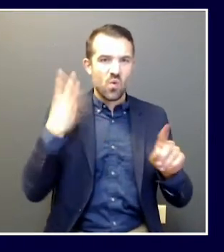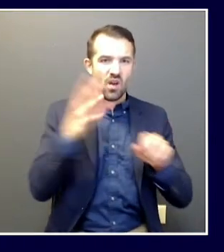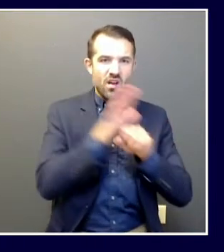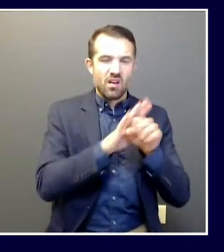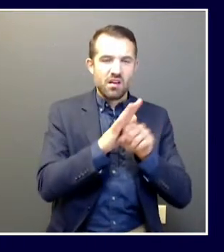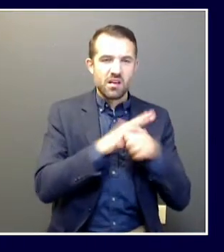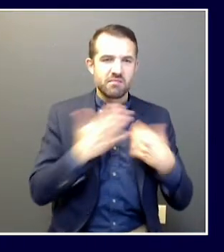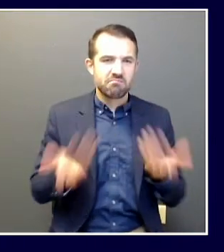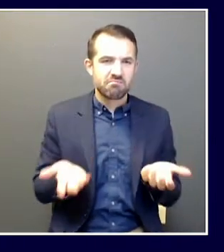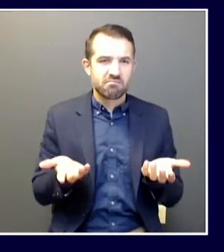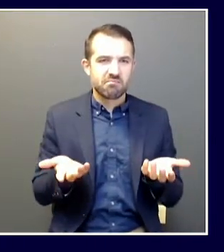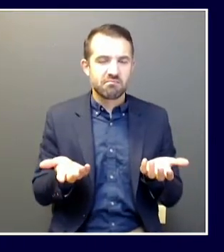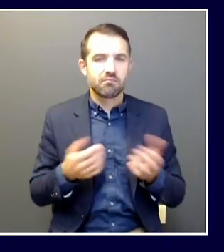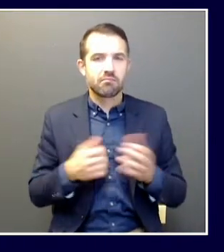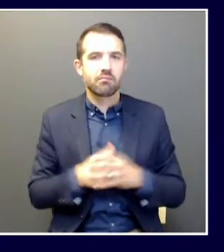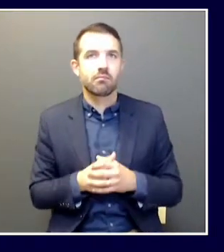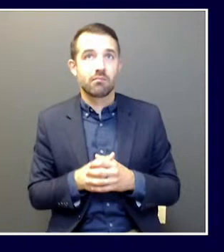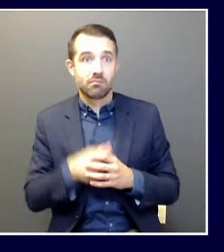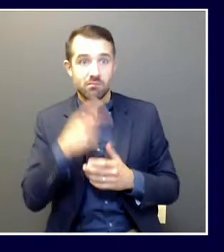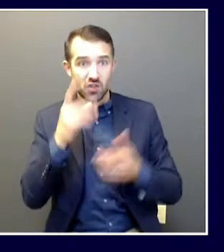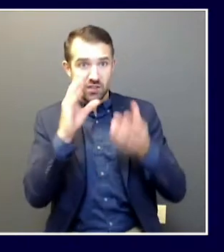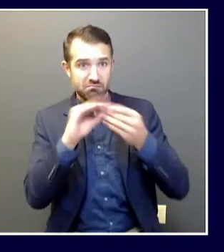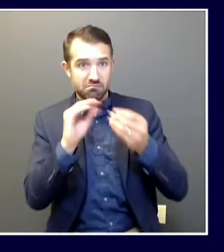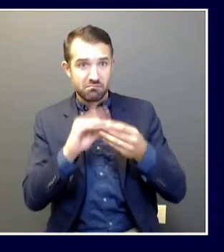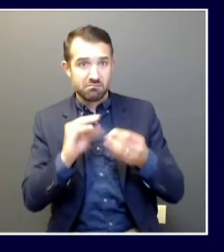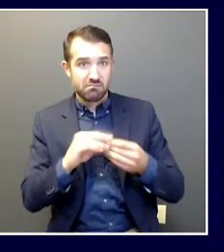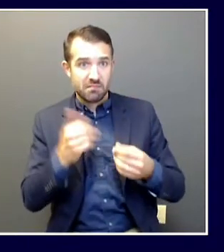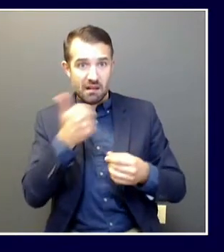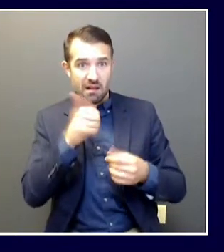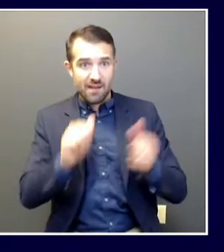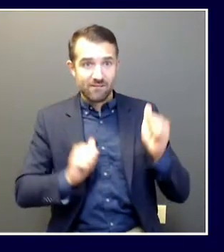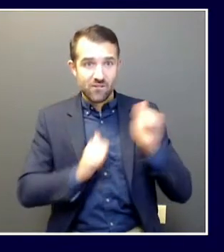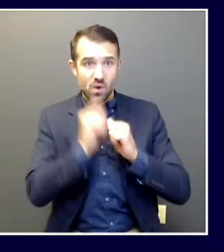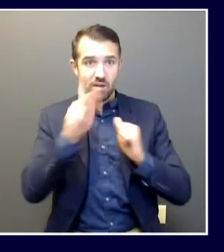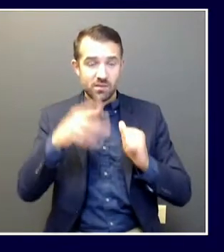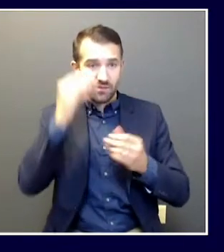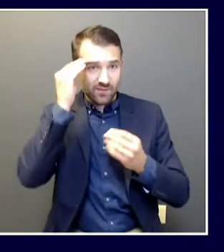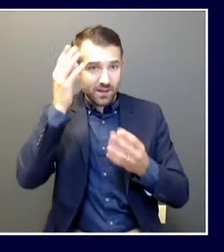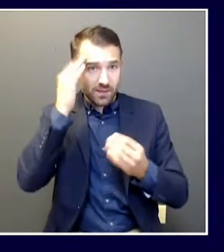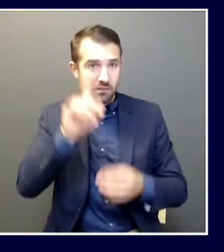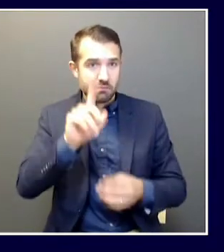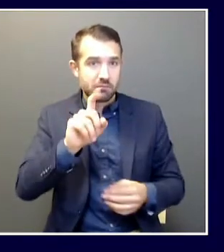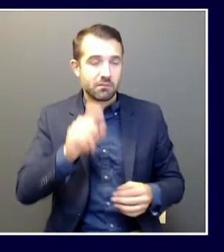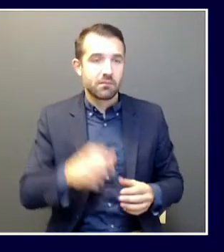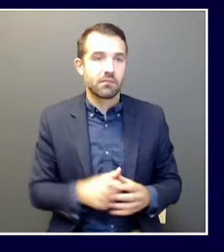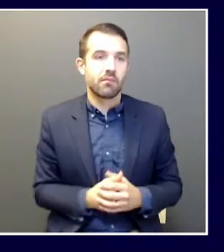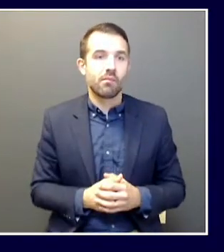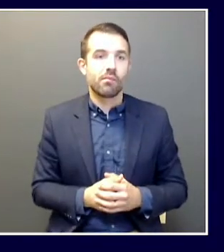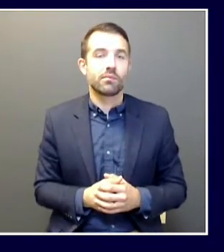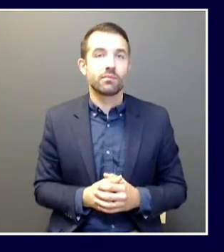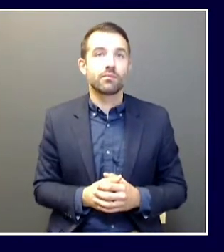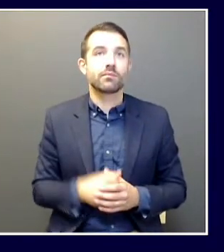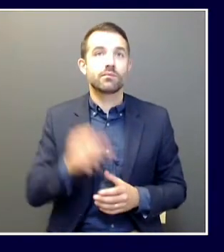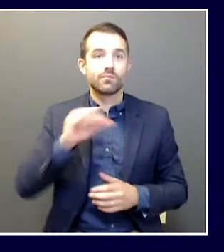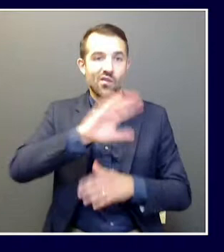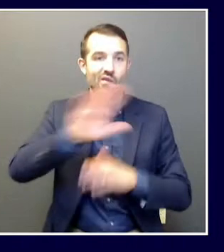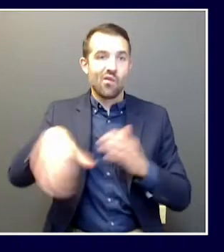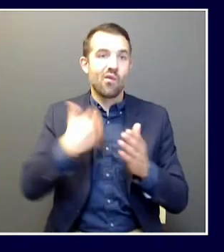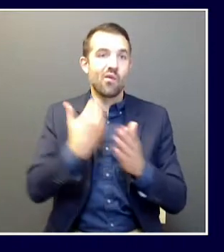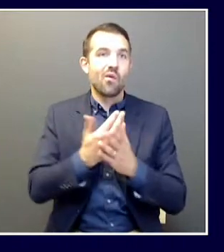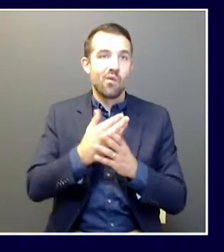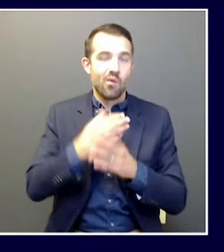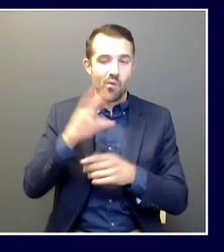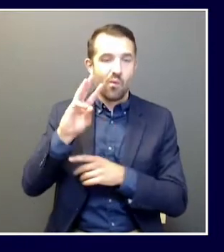can comment on the progress of that effort. Yeah, and I will just note that while we did have all the Walgreens in play for the